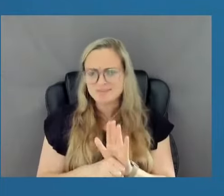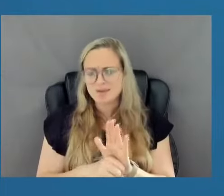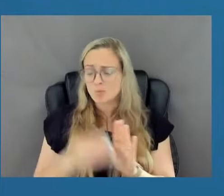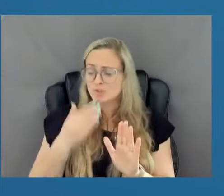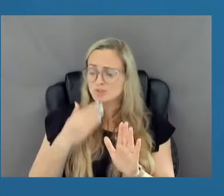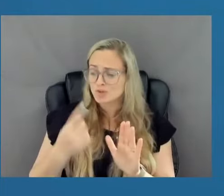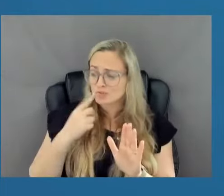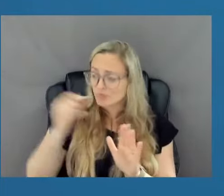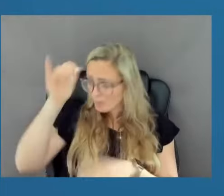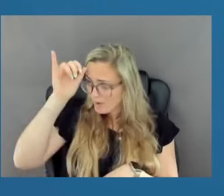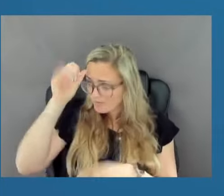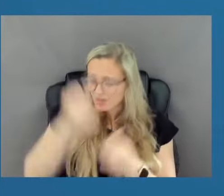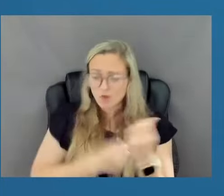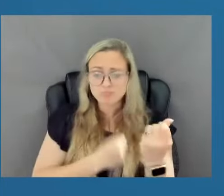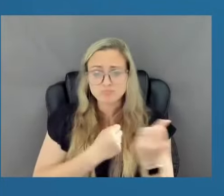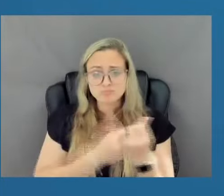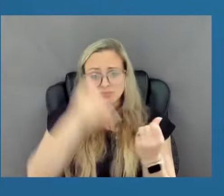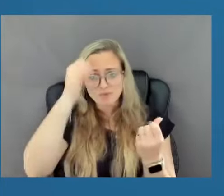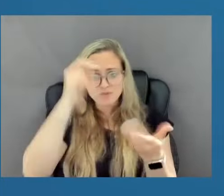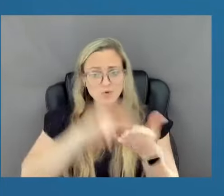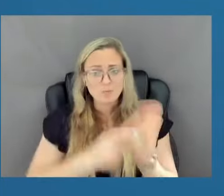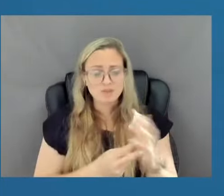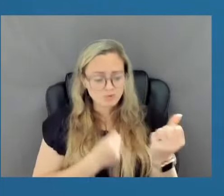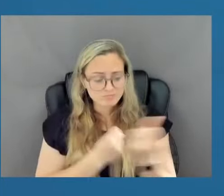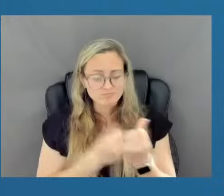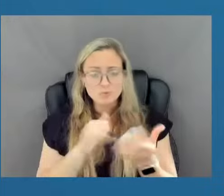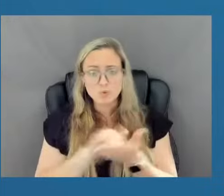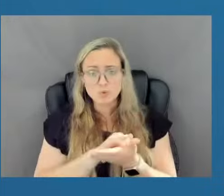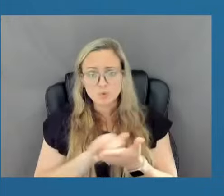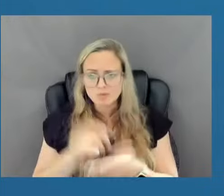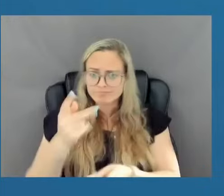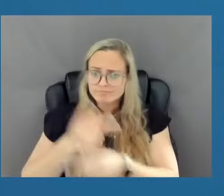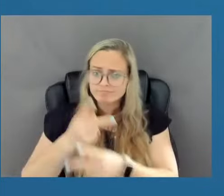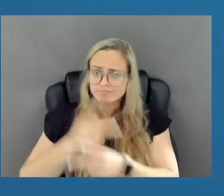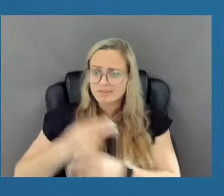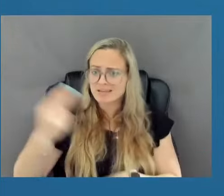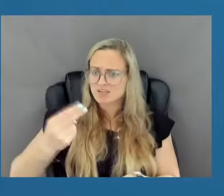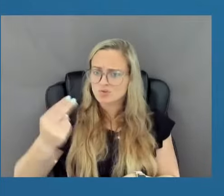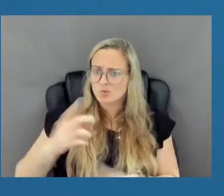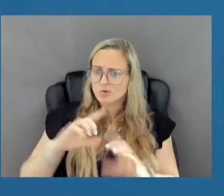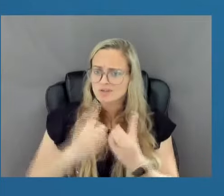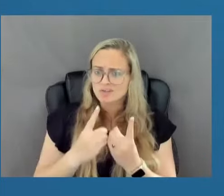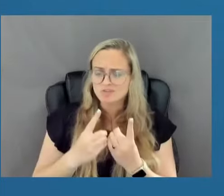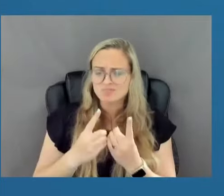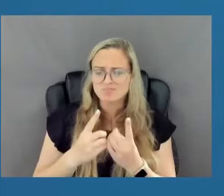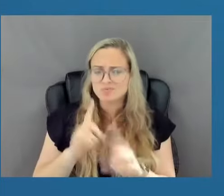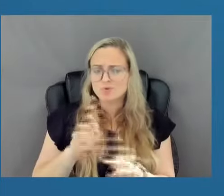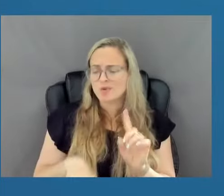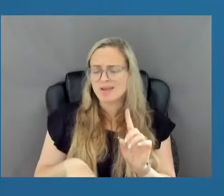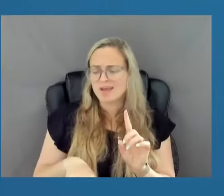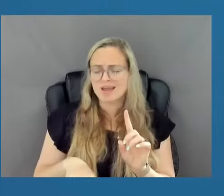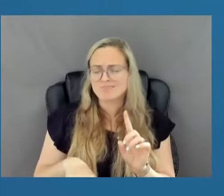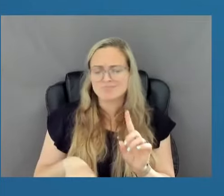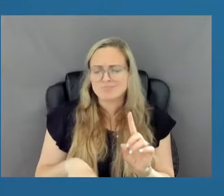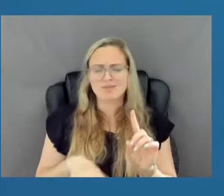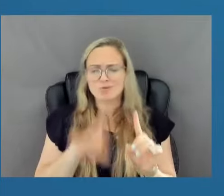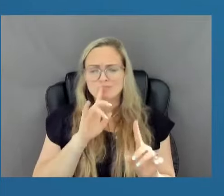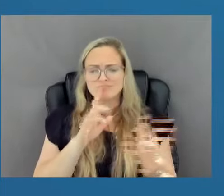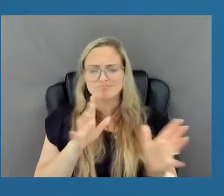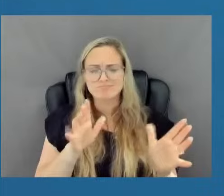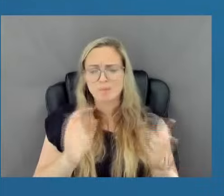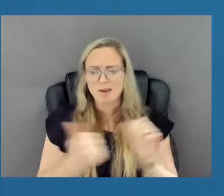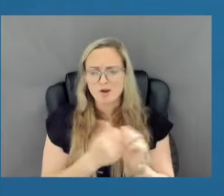lifting up Buffalo means we're lifting up New York. And we take care of our historic districts. You can't touch our architecture in this community and